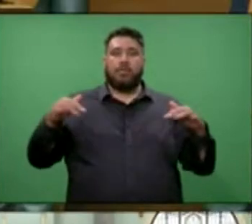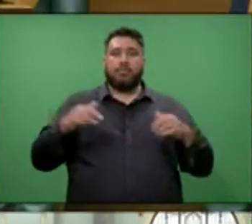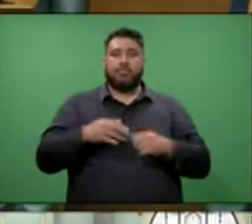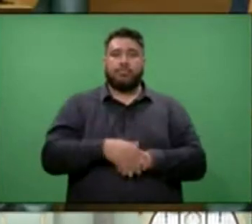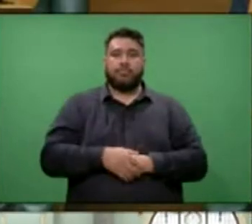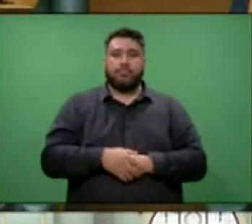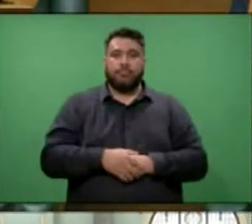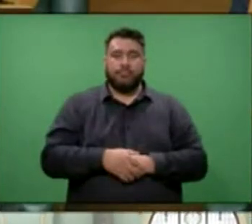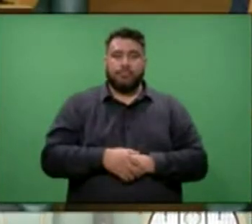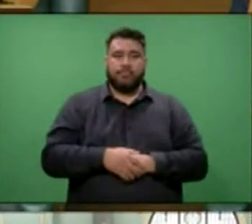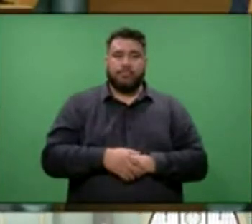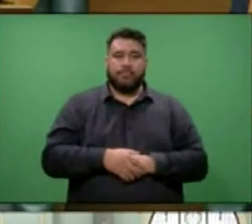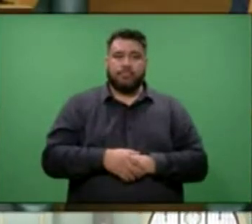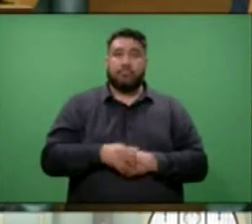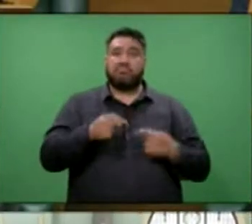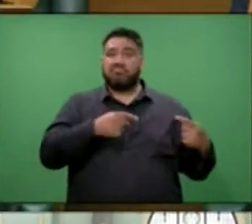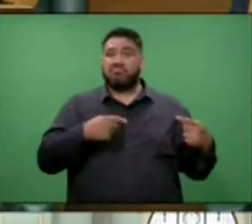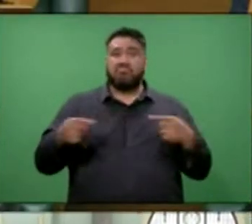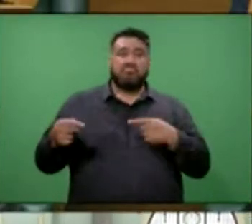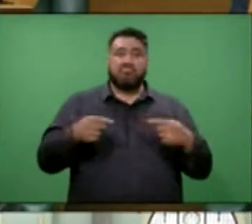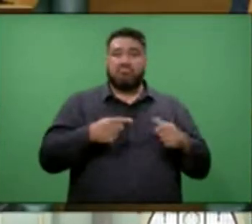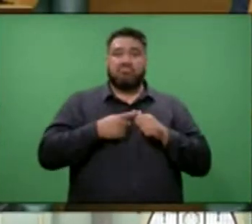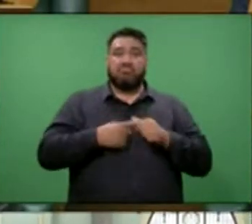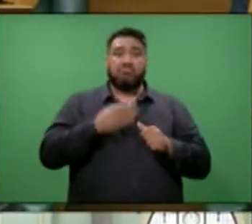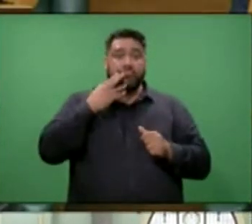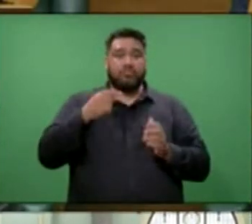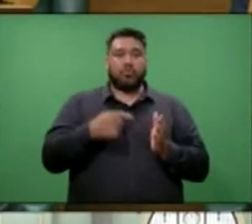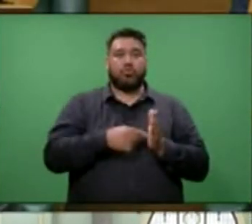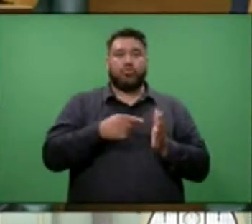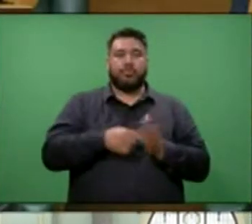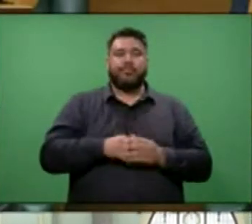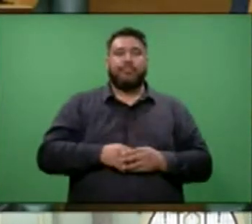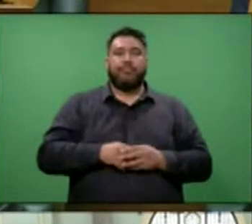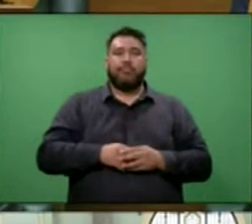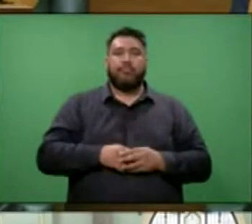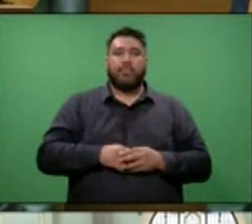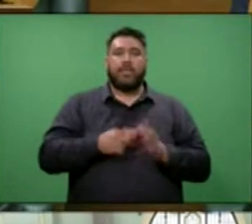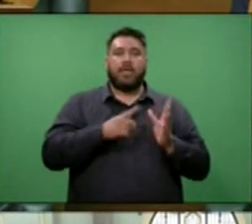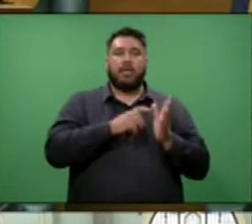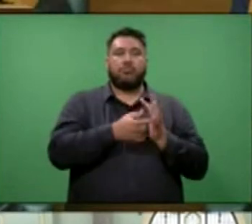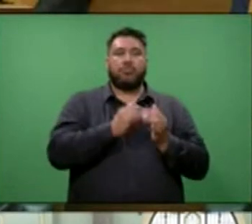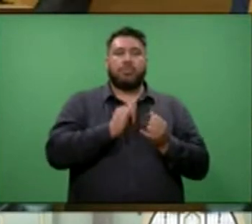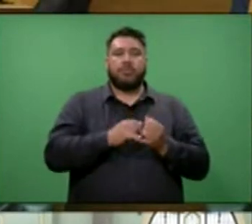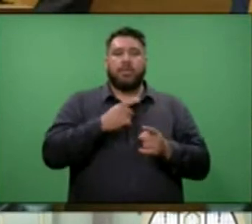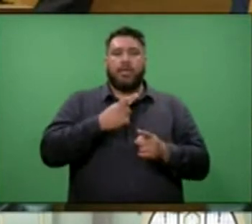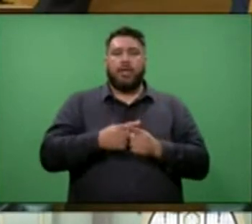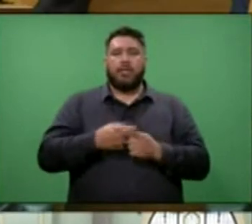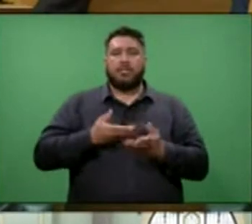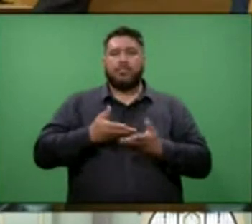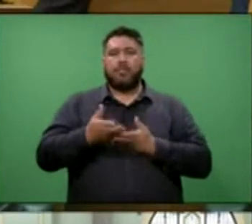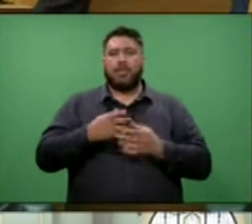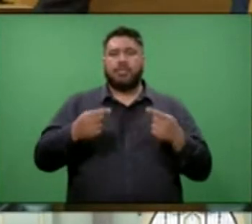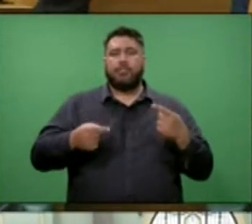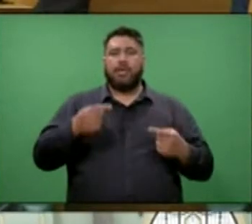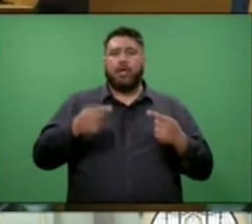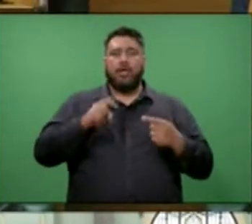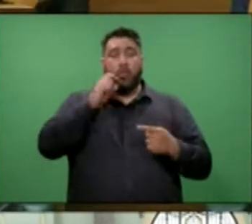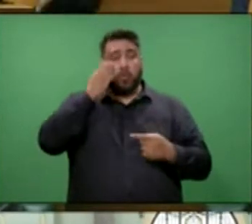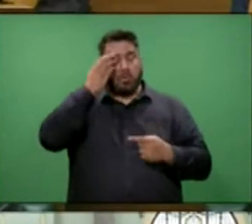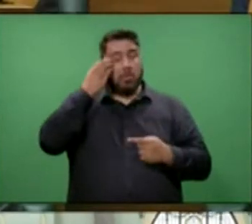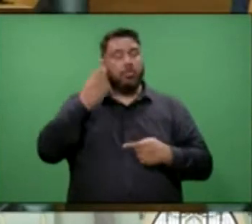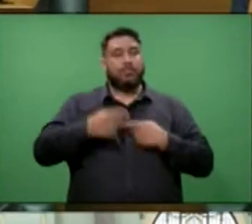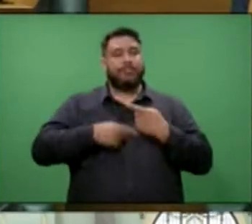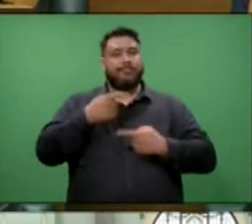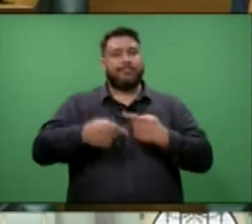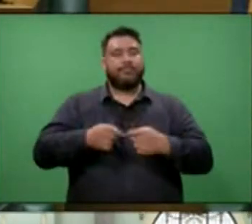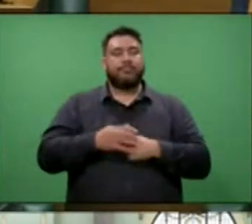will be answered by Ministers on Tuesday. The address and reply debate will continue and will feature 14 further maiden statements.